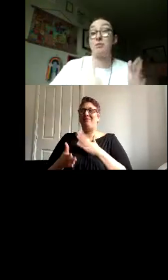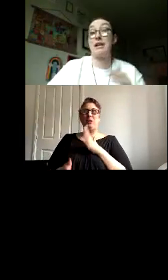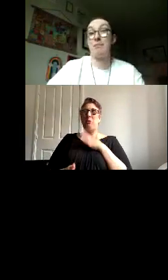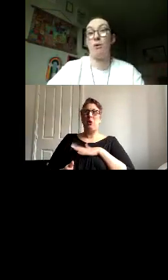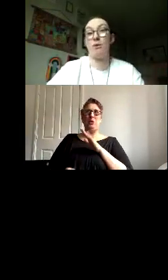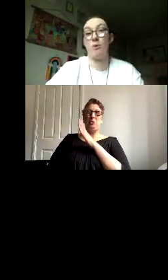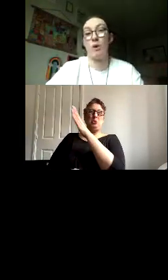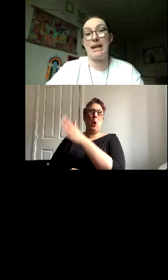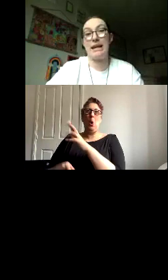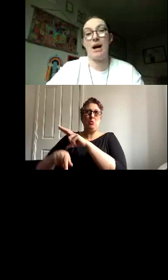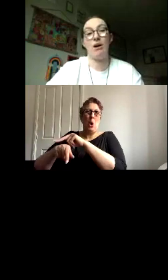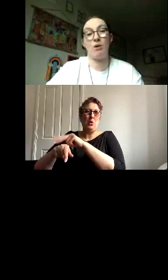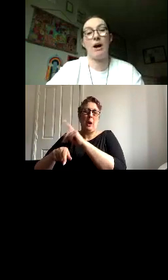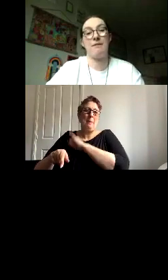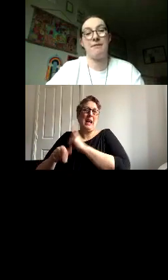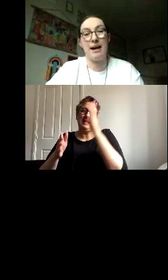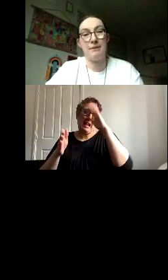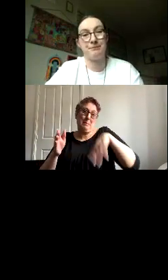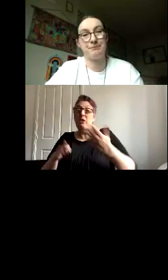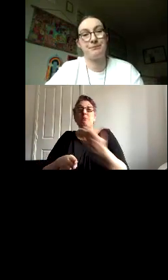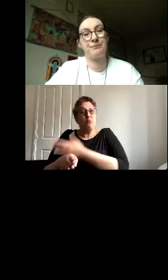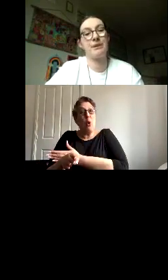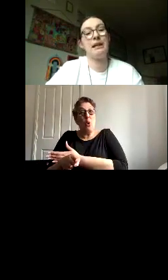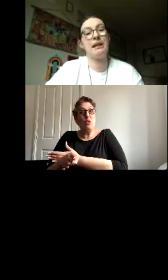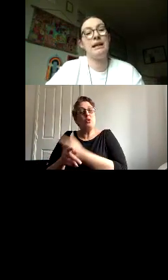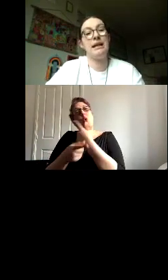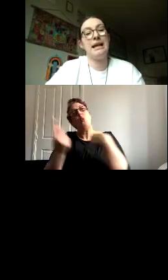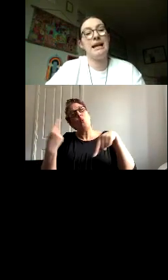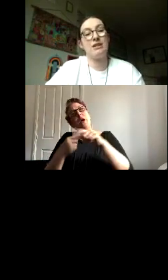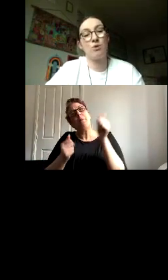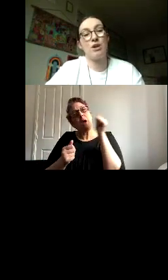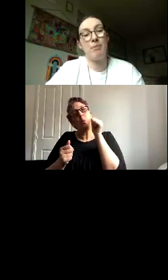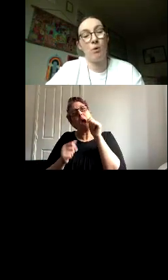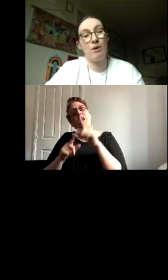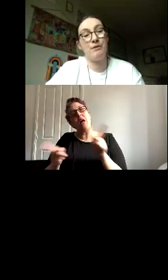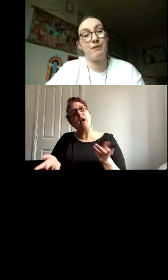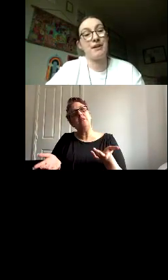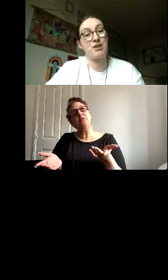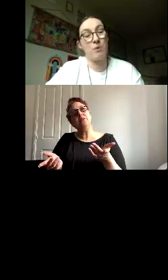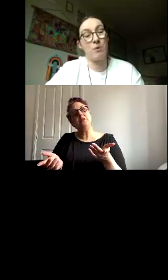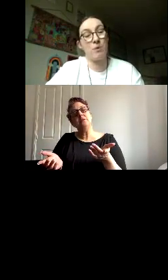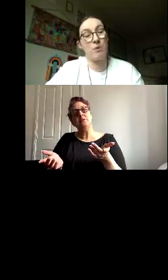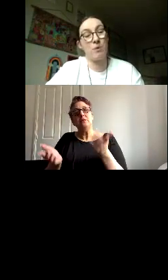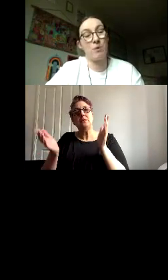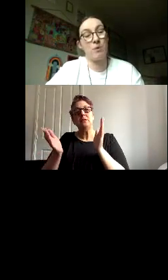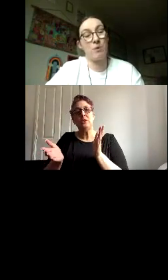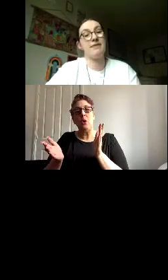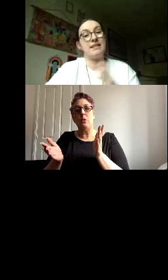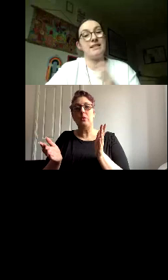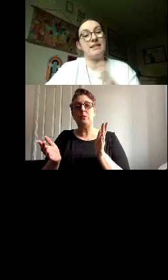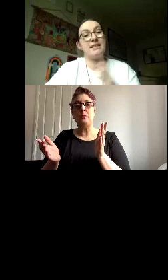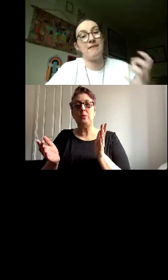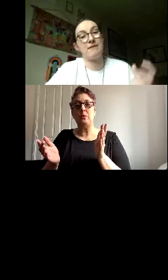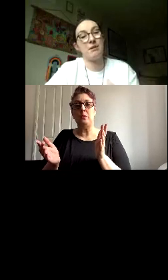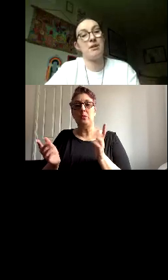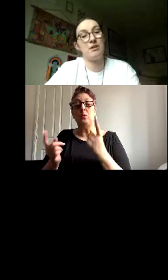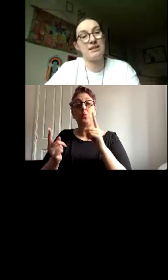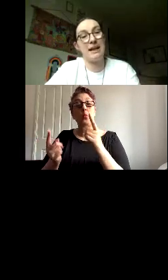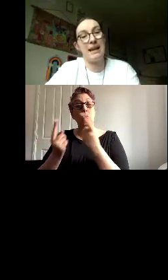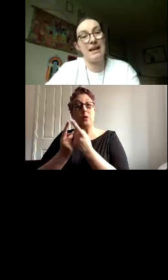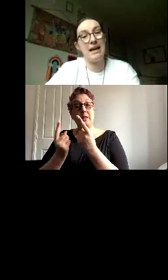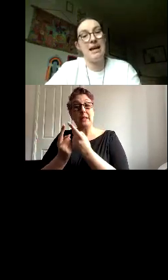it's really important that we are aware of that. It's also important for us to understand within the deaf